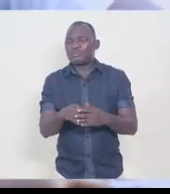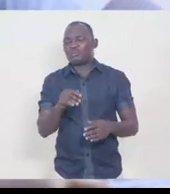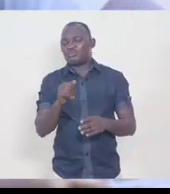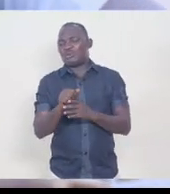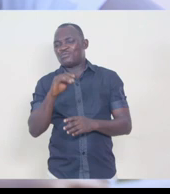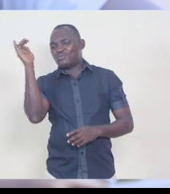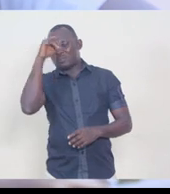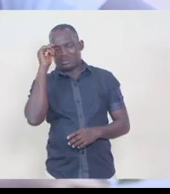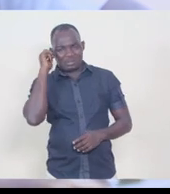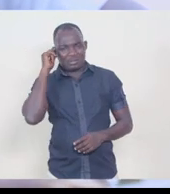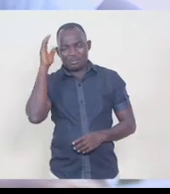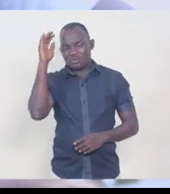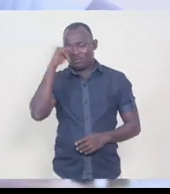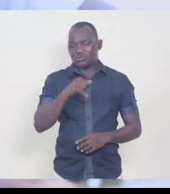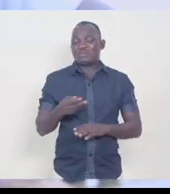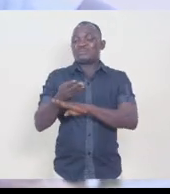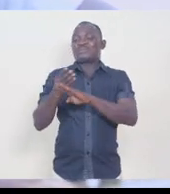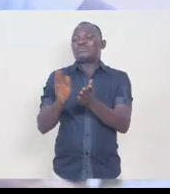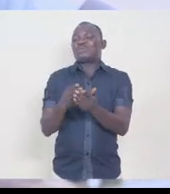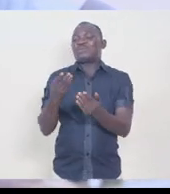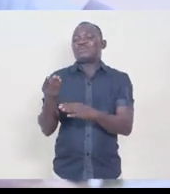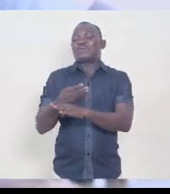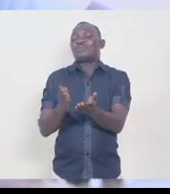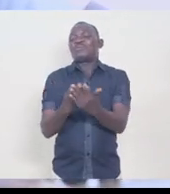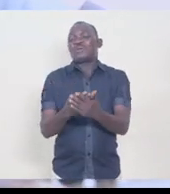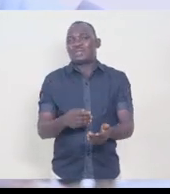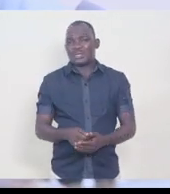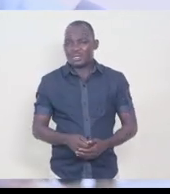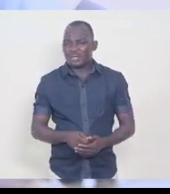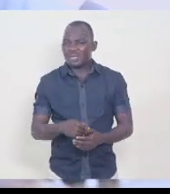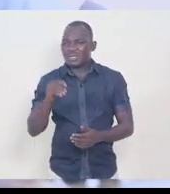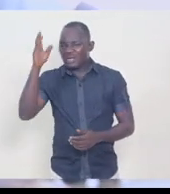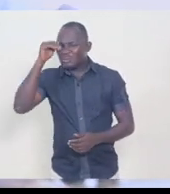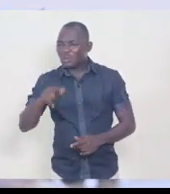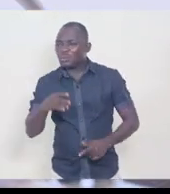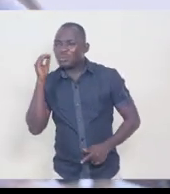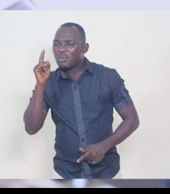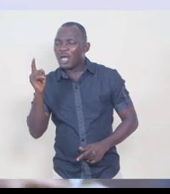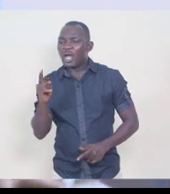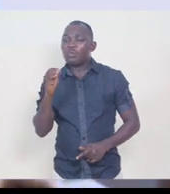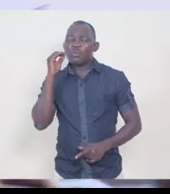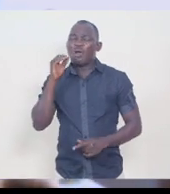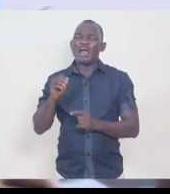that small boy where they always beg for money? Yes. Yeah, yeah. Where does he live?